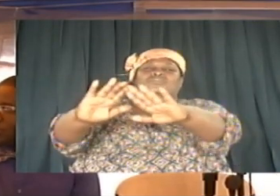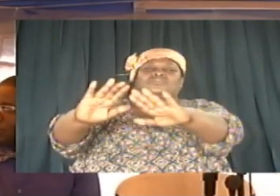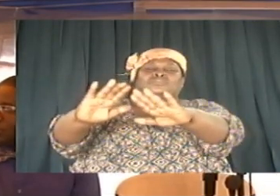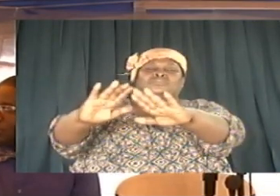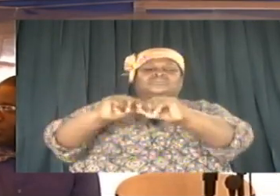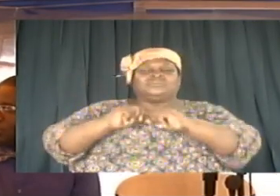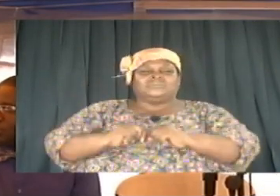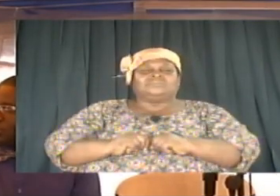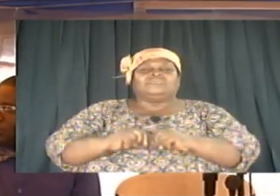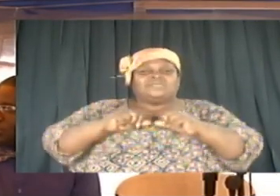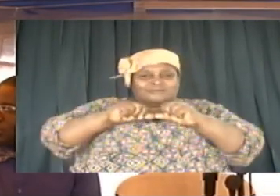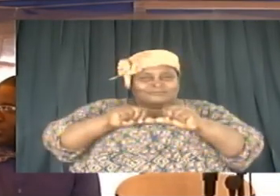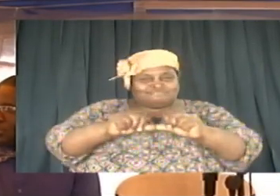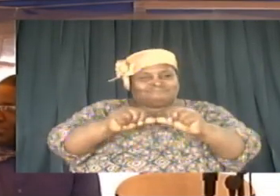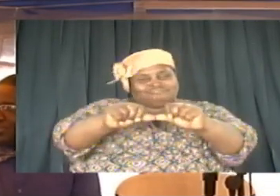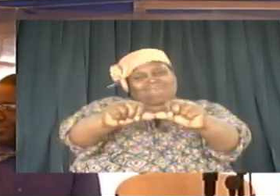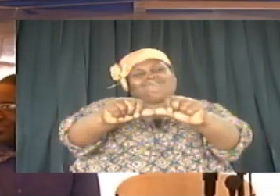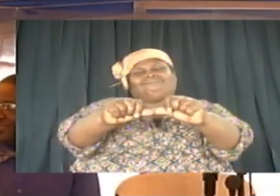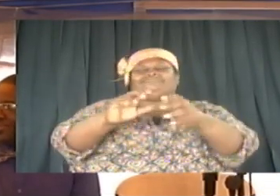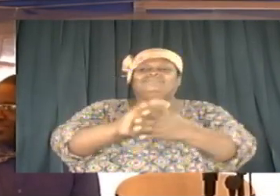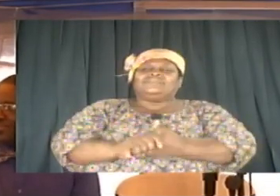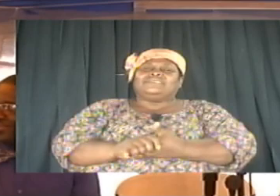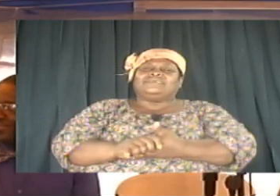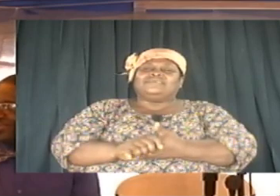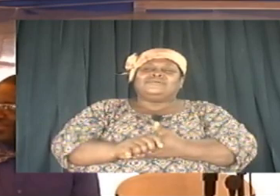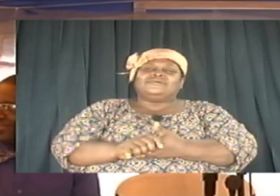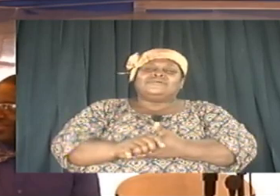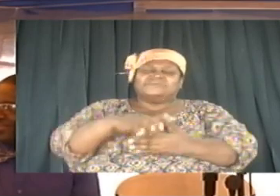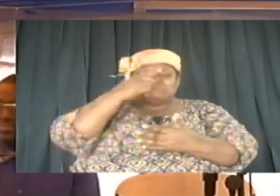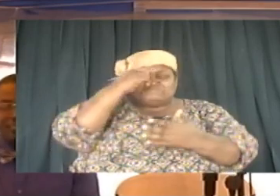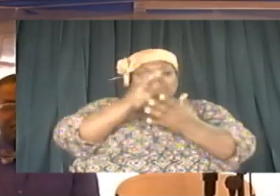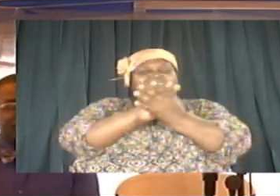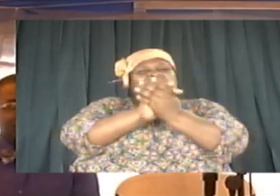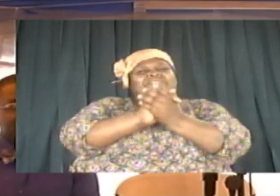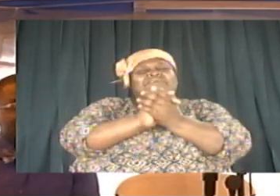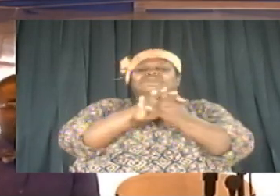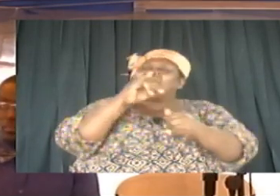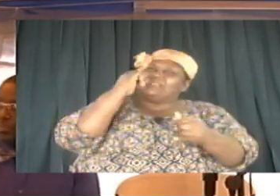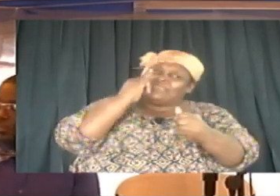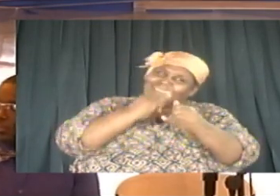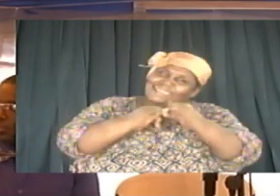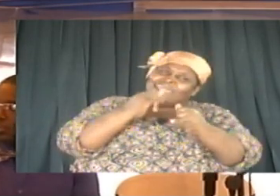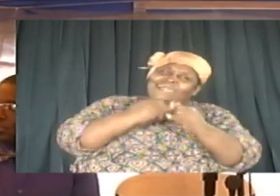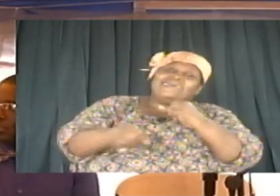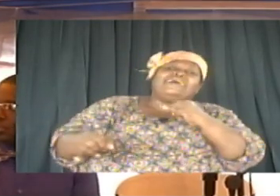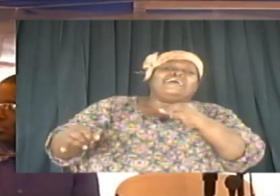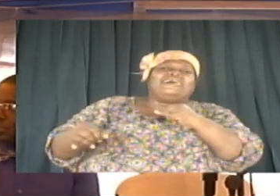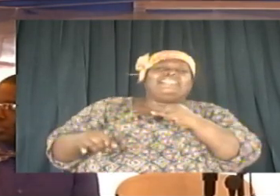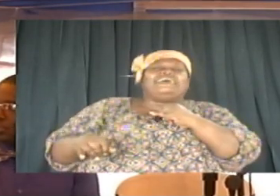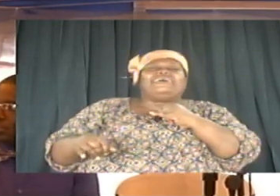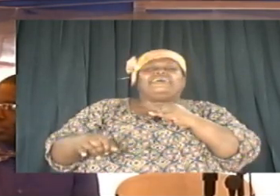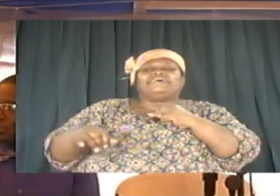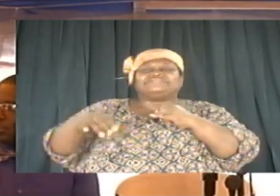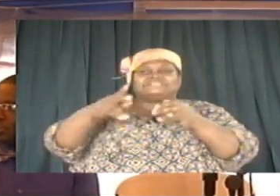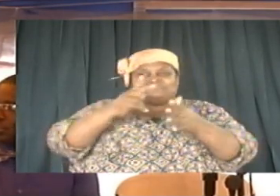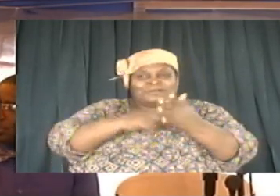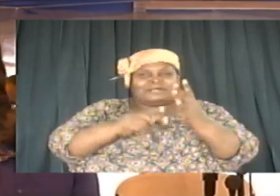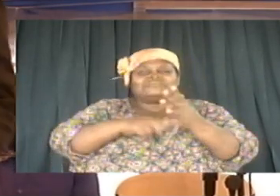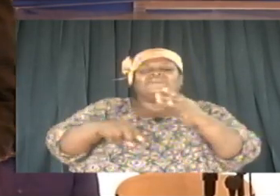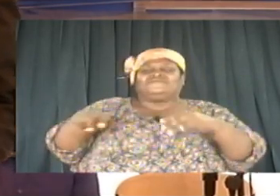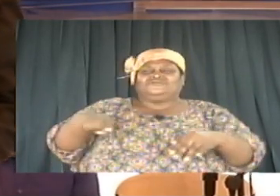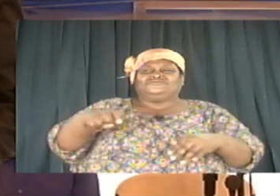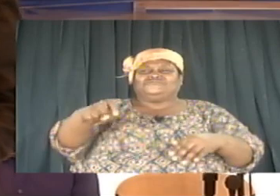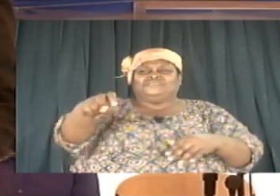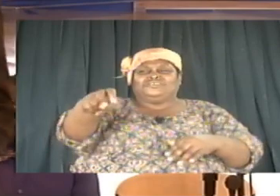I believe we are rounding the final lap, you know. Somebody with background in sports will understand that when you're